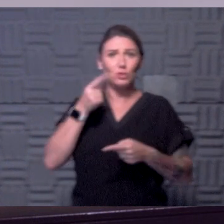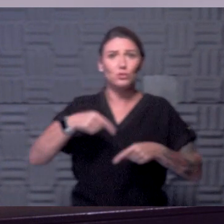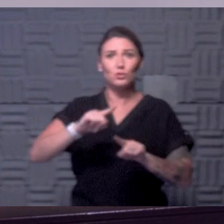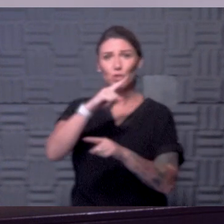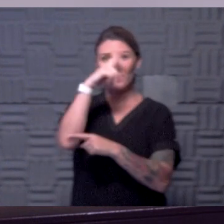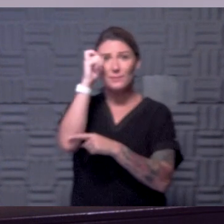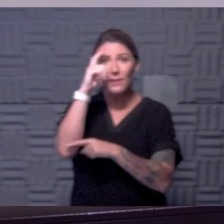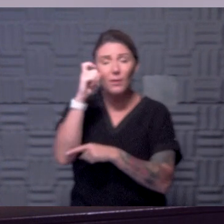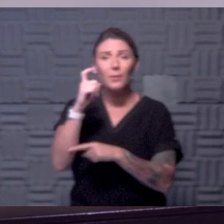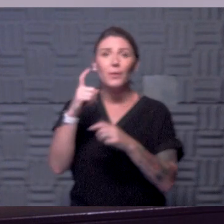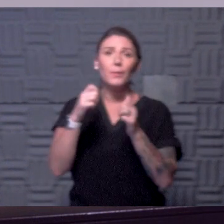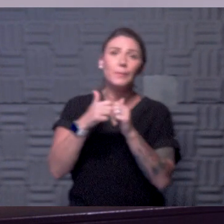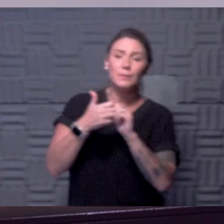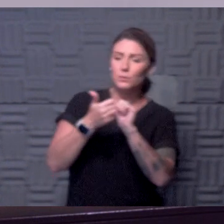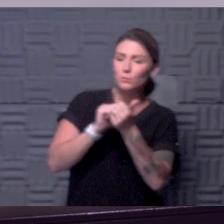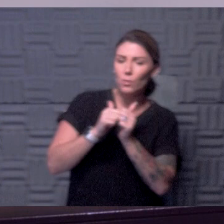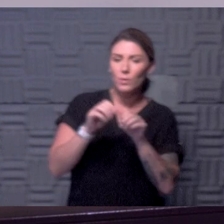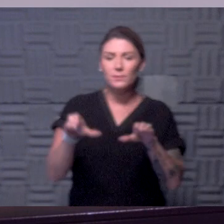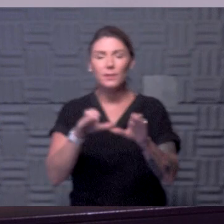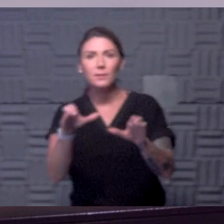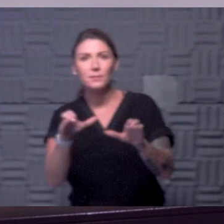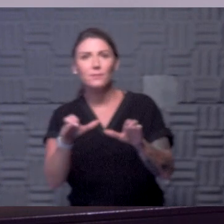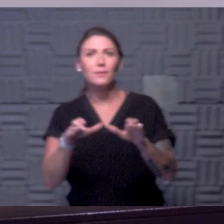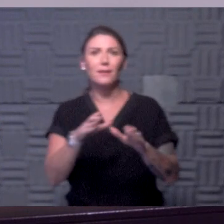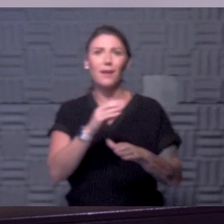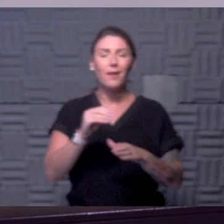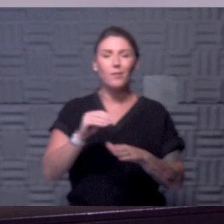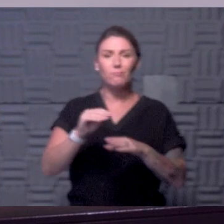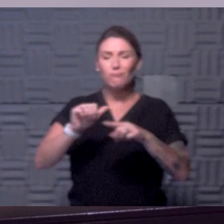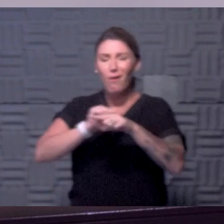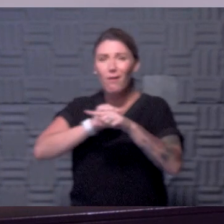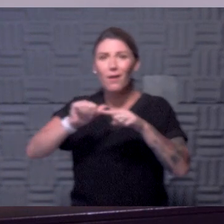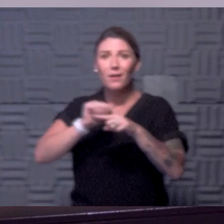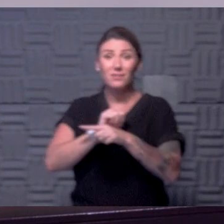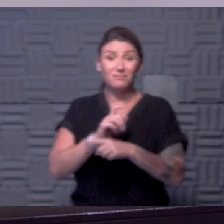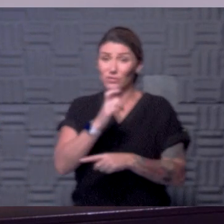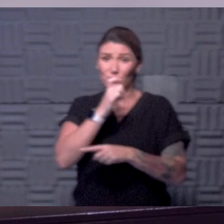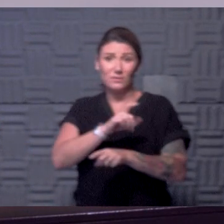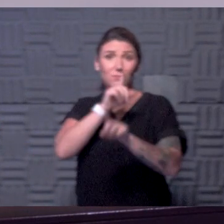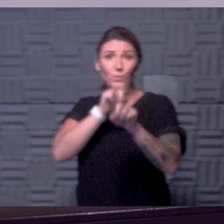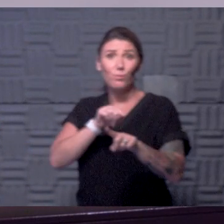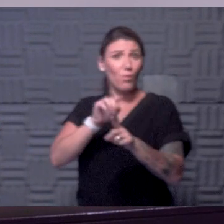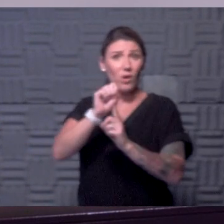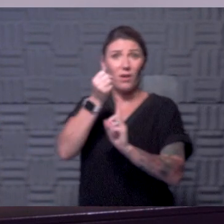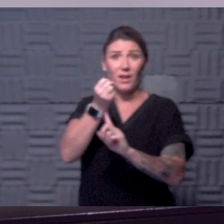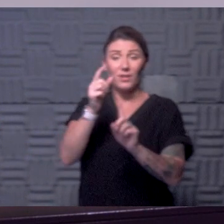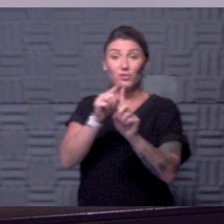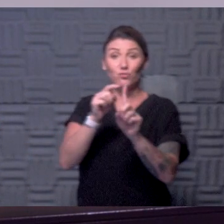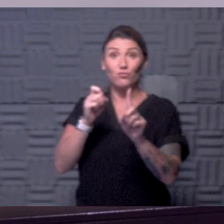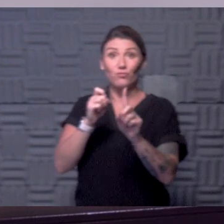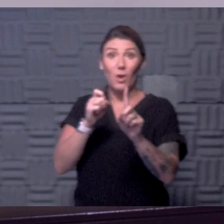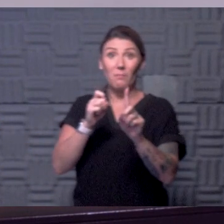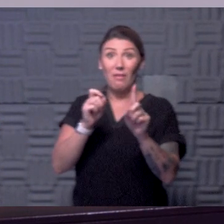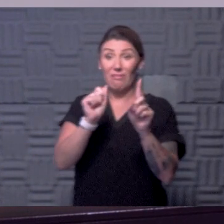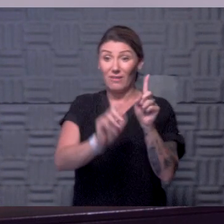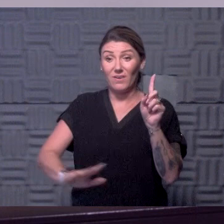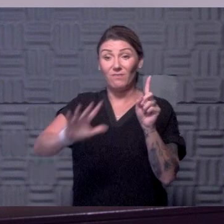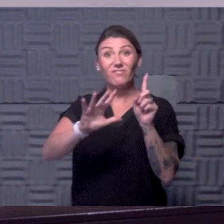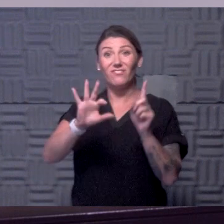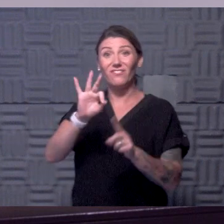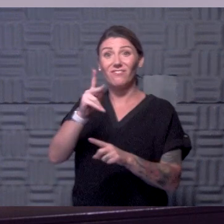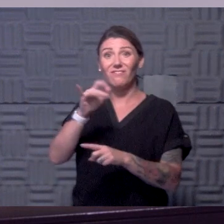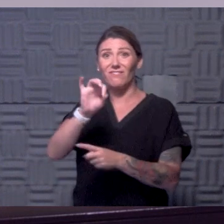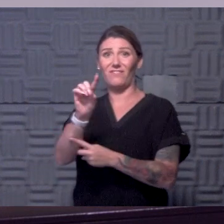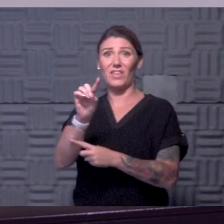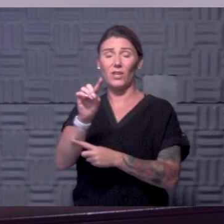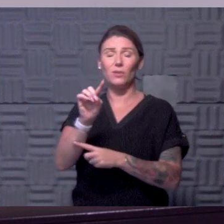with sports and activity as they started conditioning. And you know, there are just not reported cases coming from the fields. They're coming from the